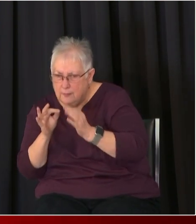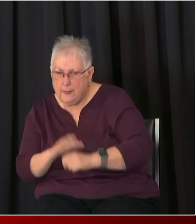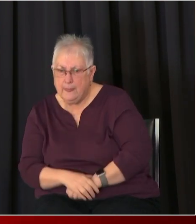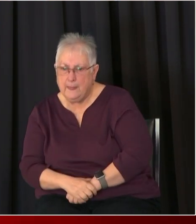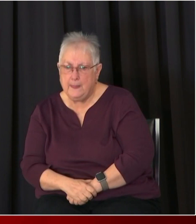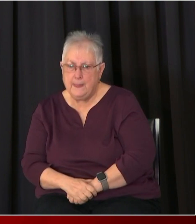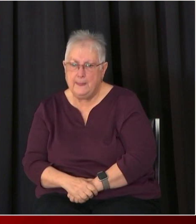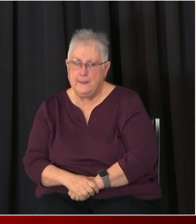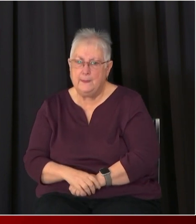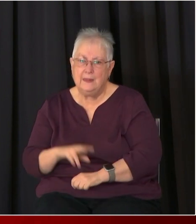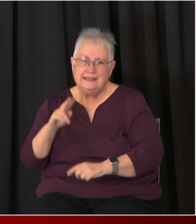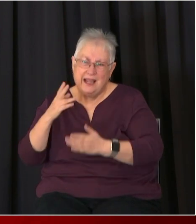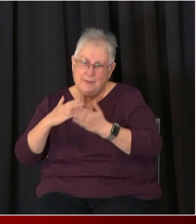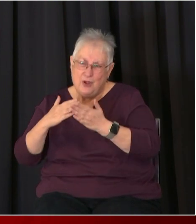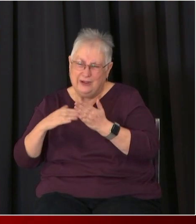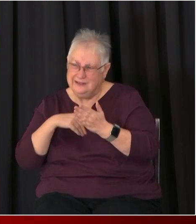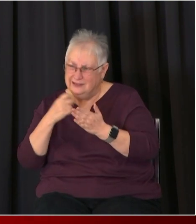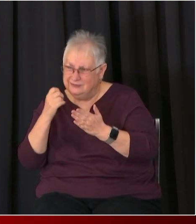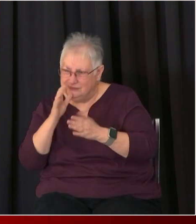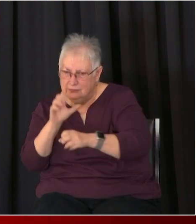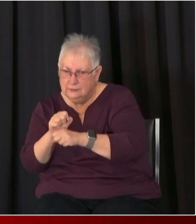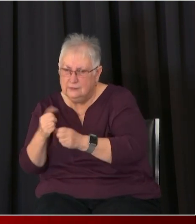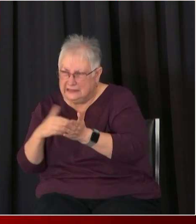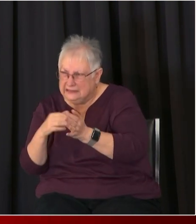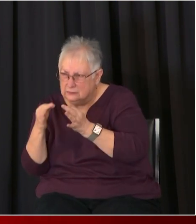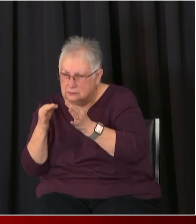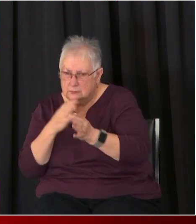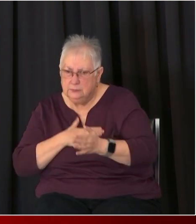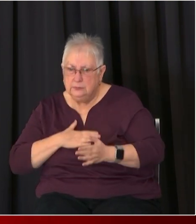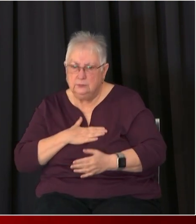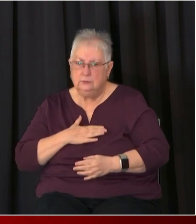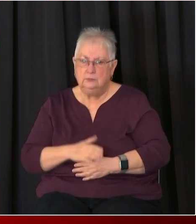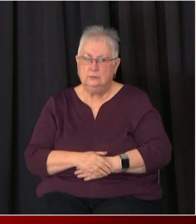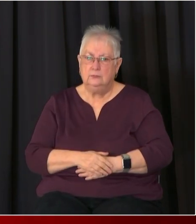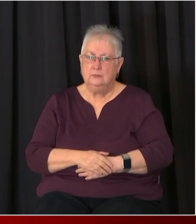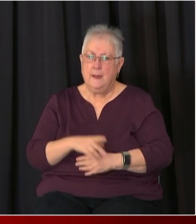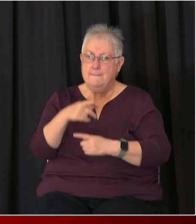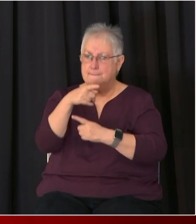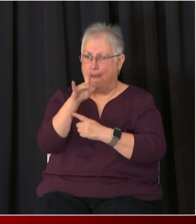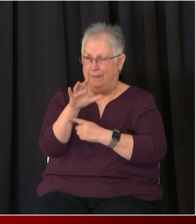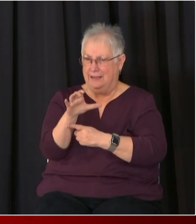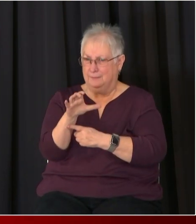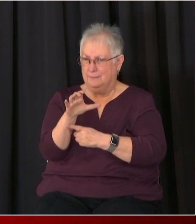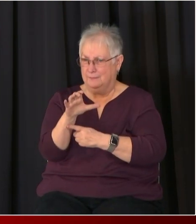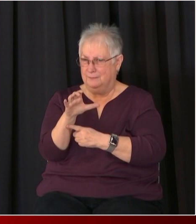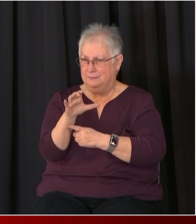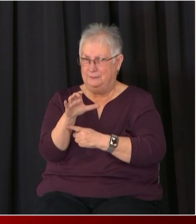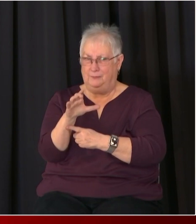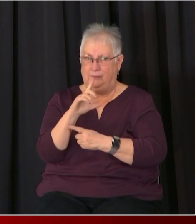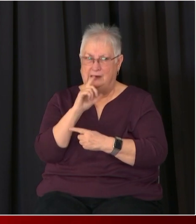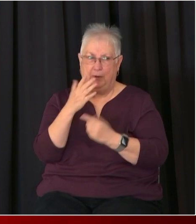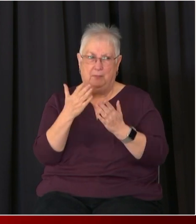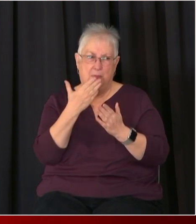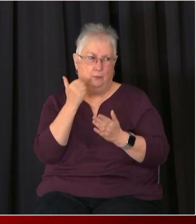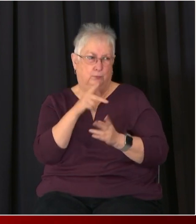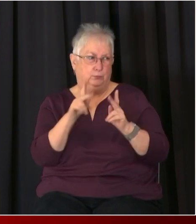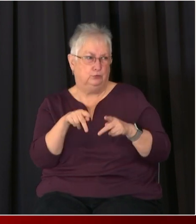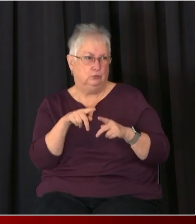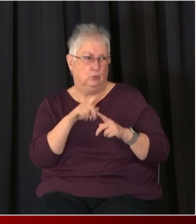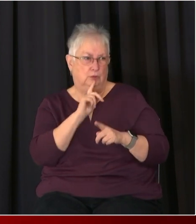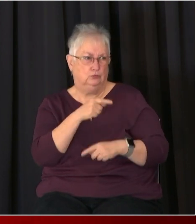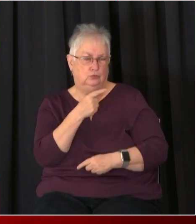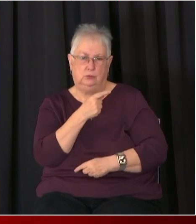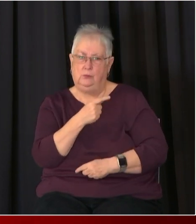part of it that I think is going to be helpful for the public. We established a couple of months ago a